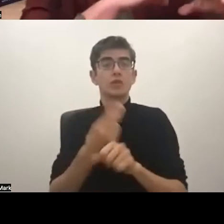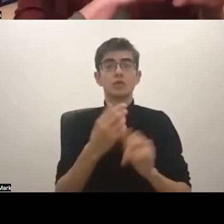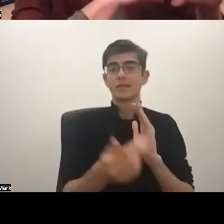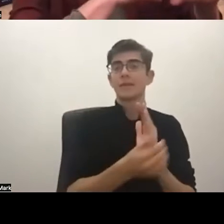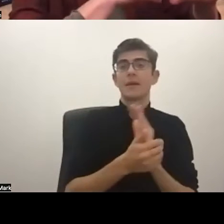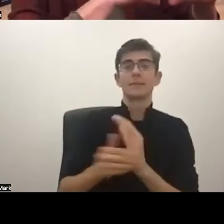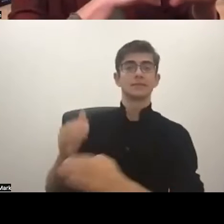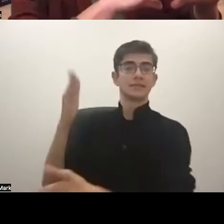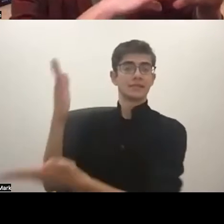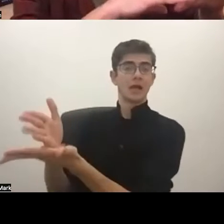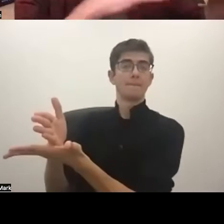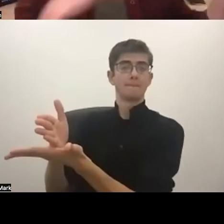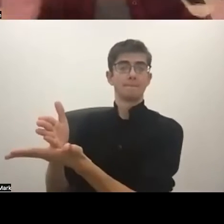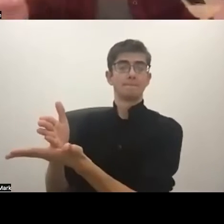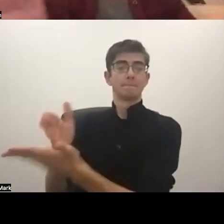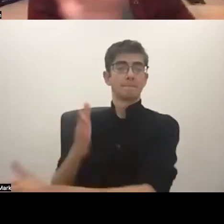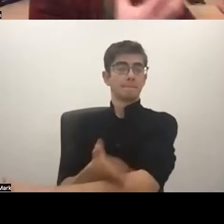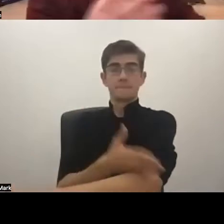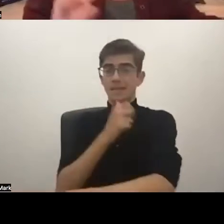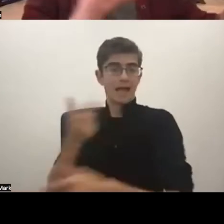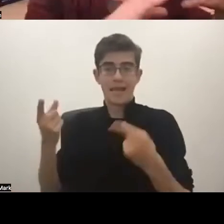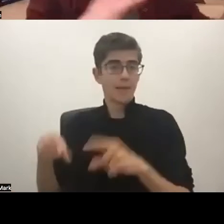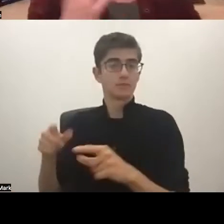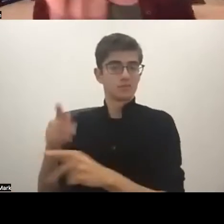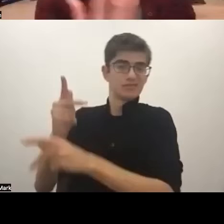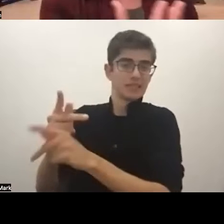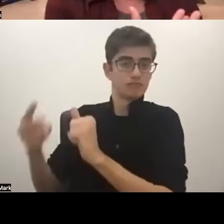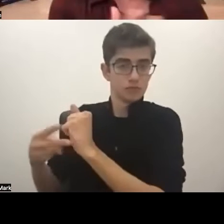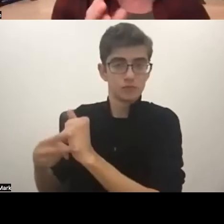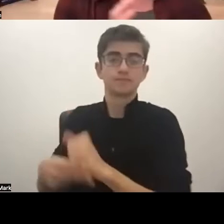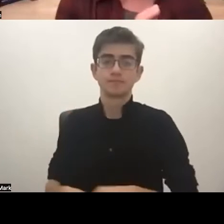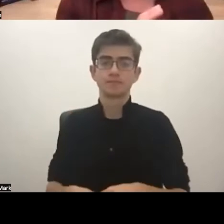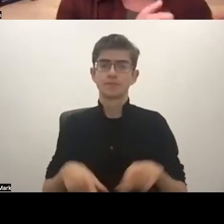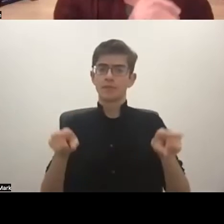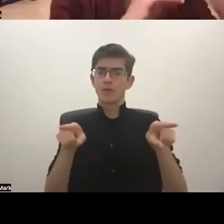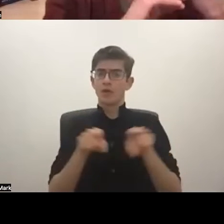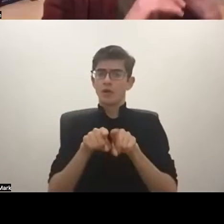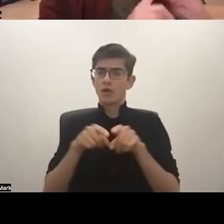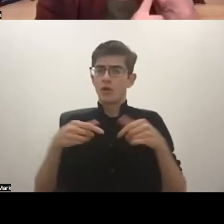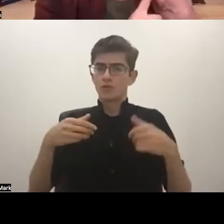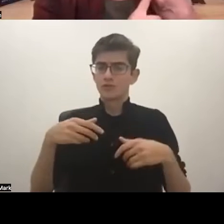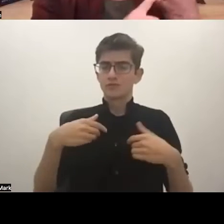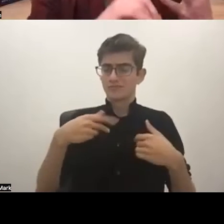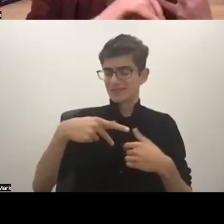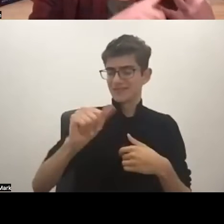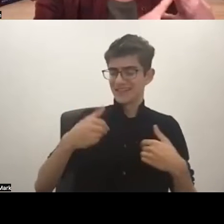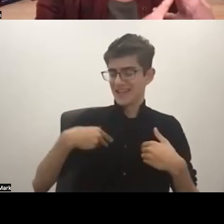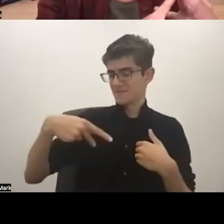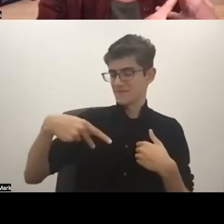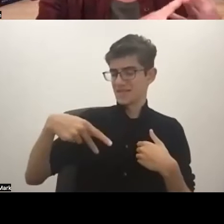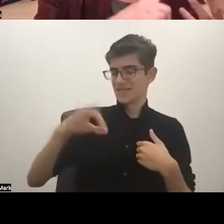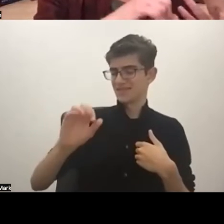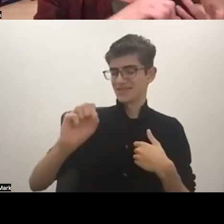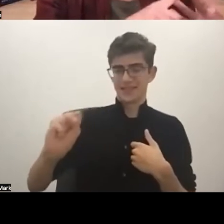actually ensure that Pennsylvania filled the gap around PFAS regulation. And through advocacy and